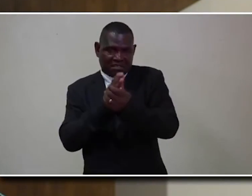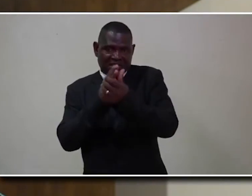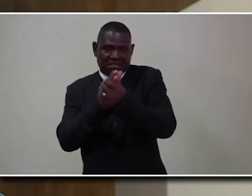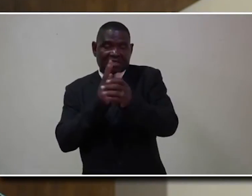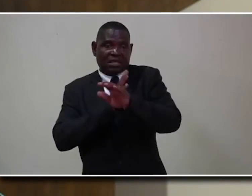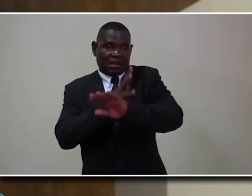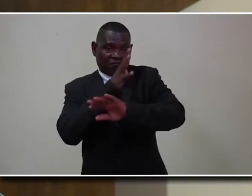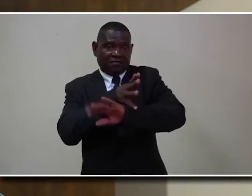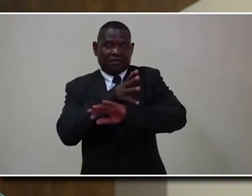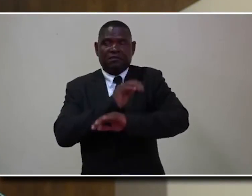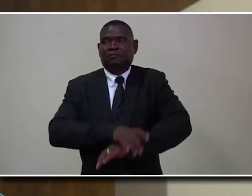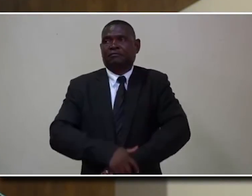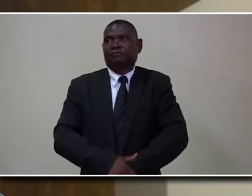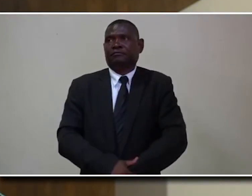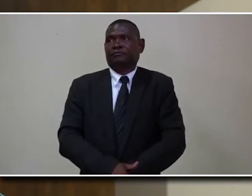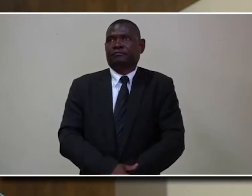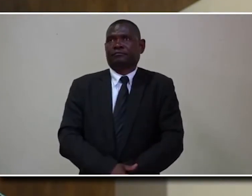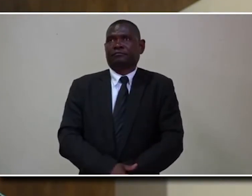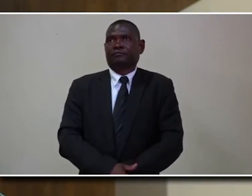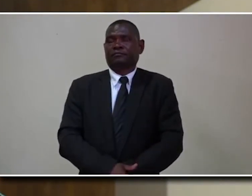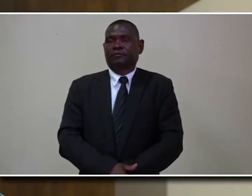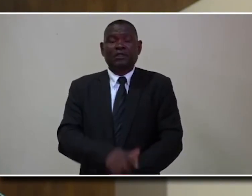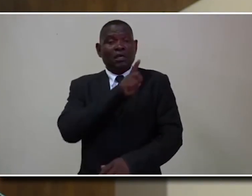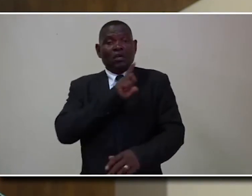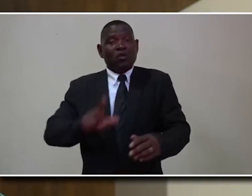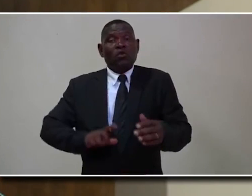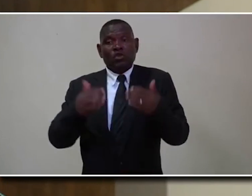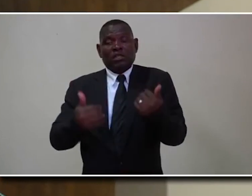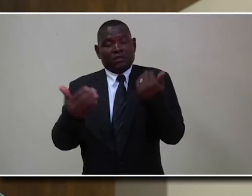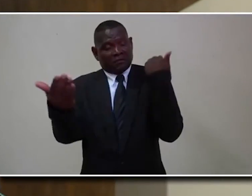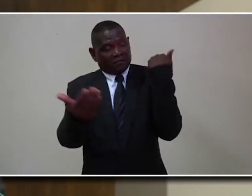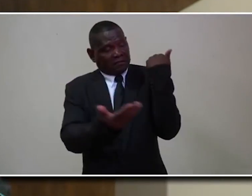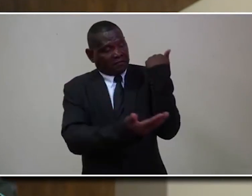thereafter. The Lord now invites you to Holy